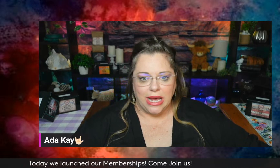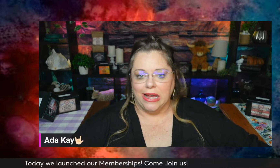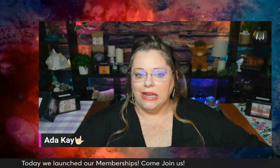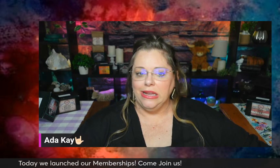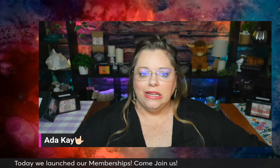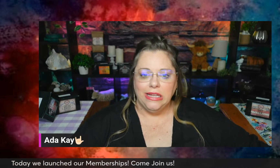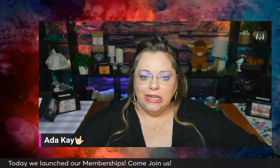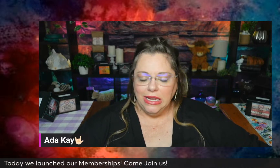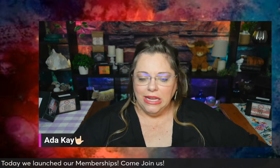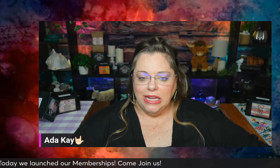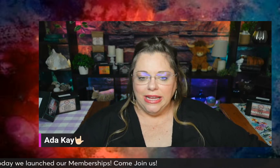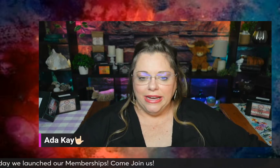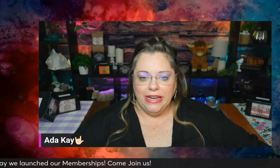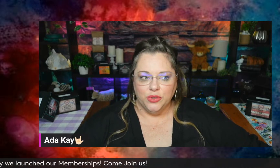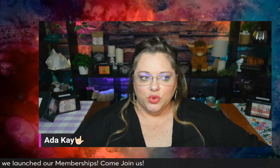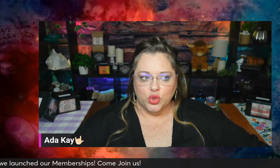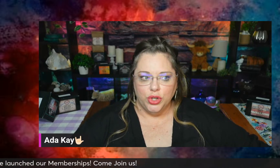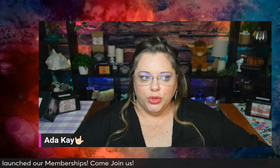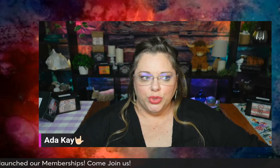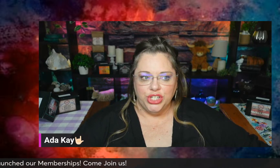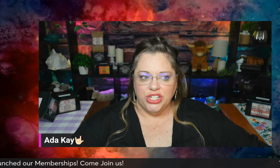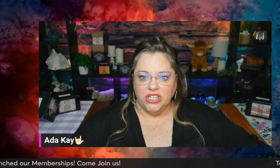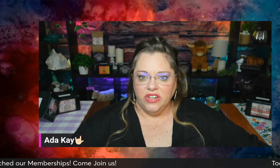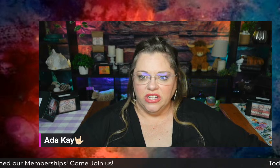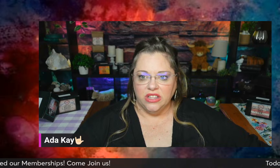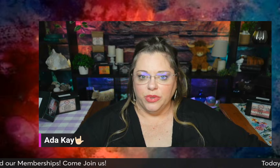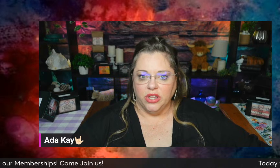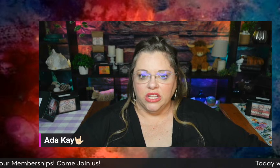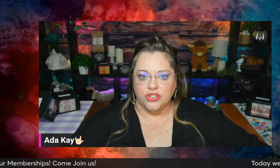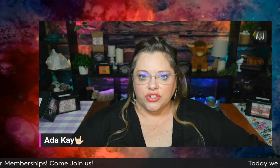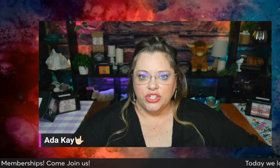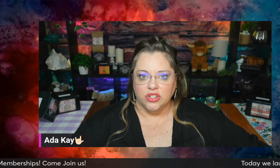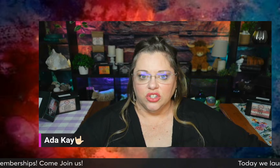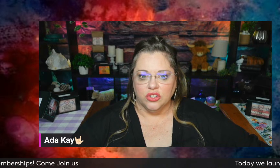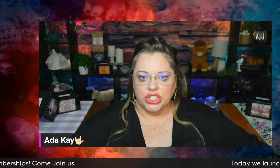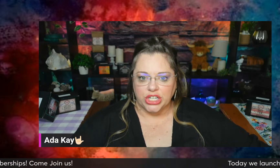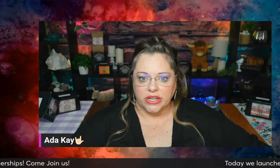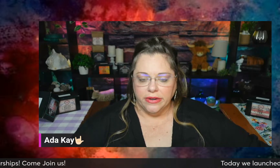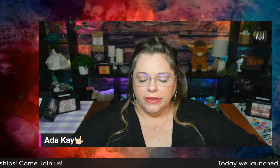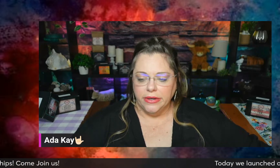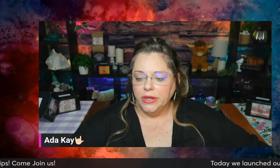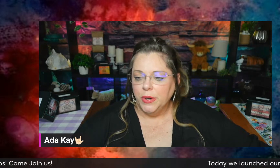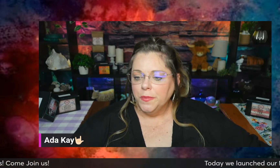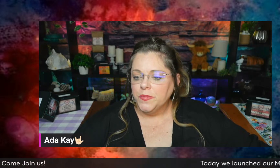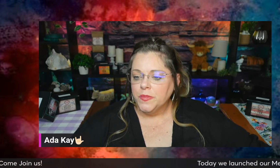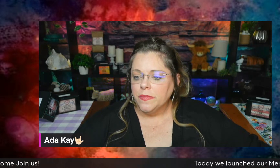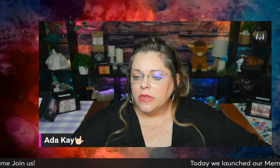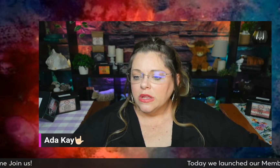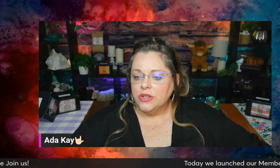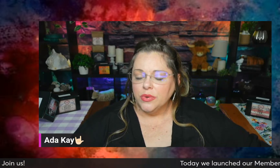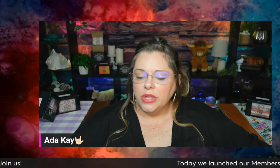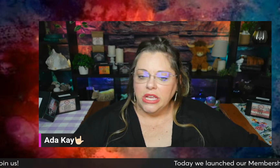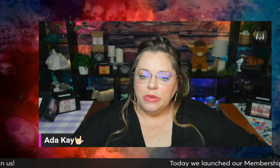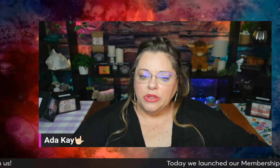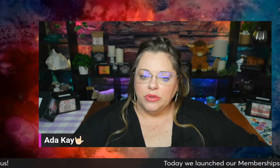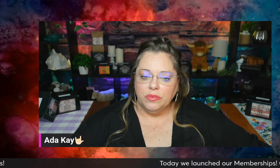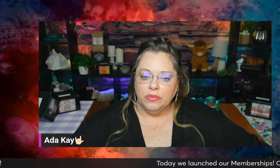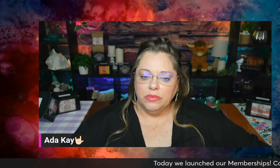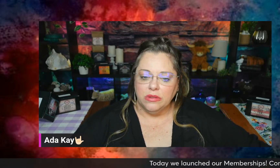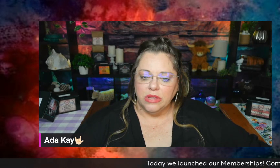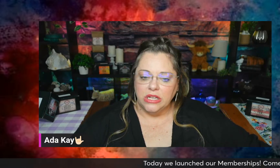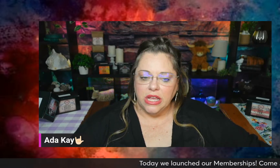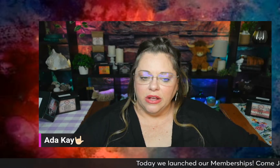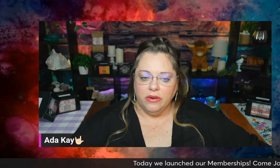she's high? And he goes, no, she didn't even get the pleasure. She's allergic. So they gave me